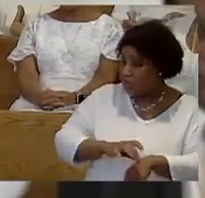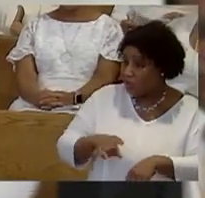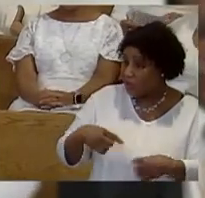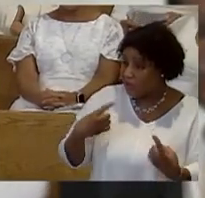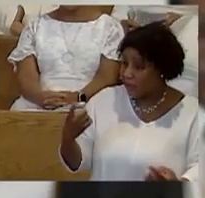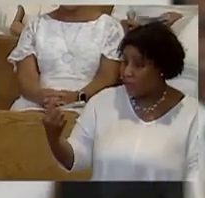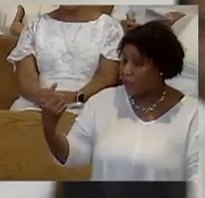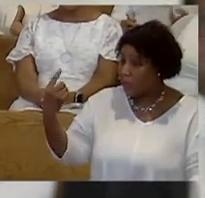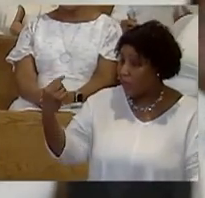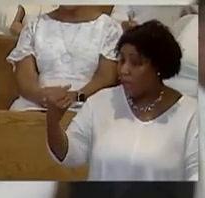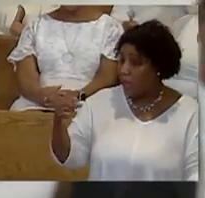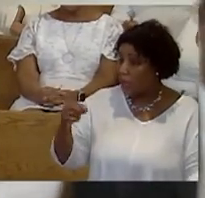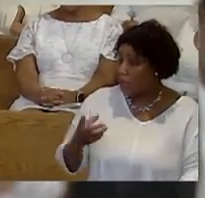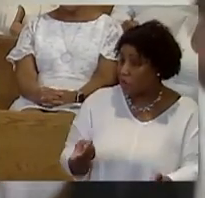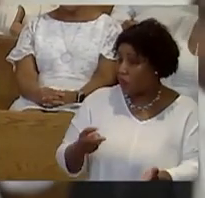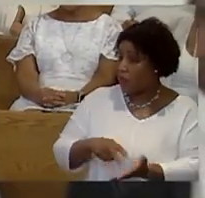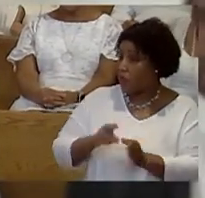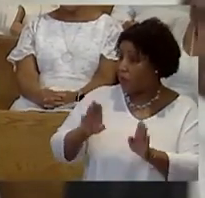Sunday.